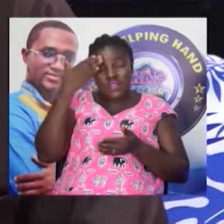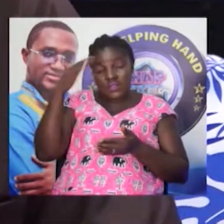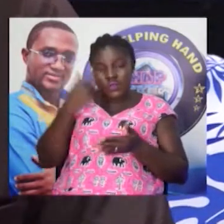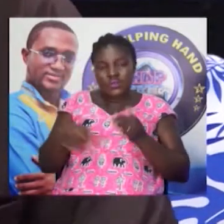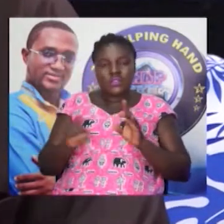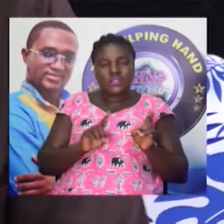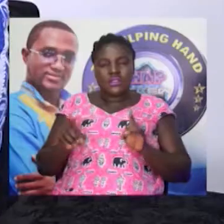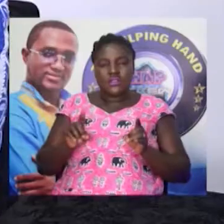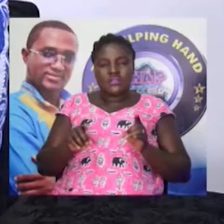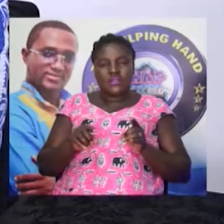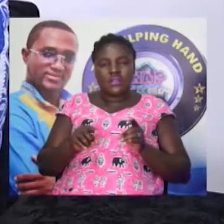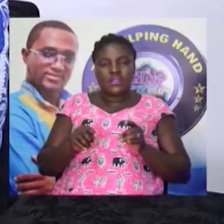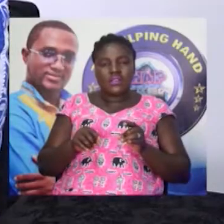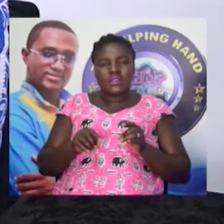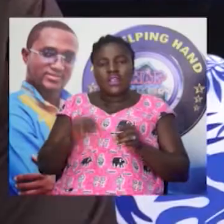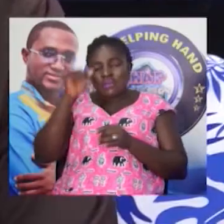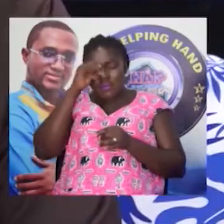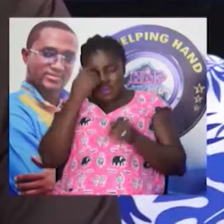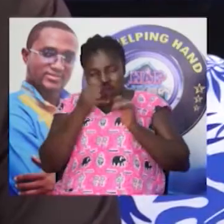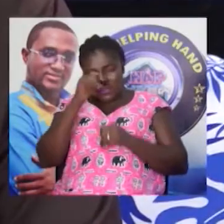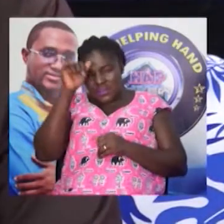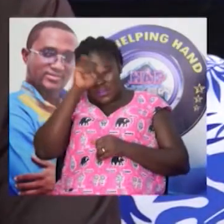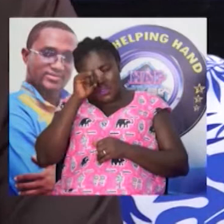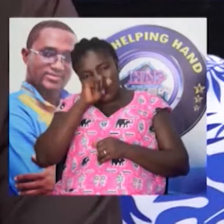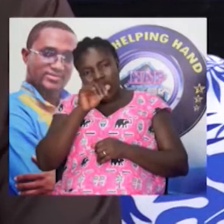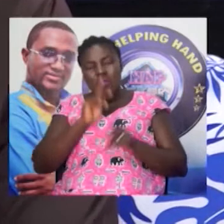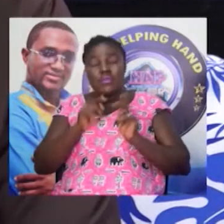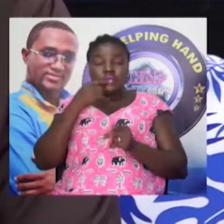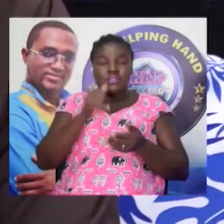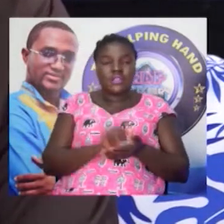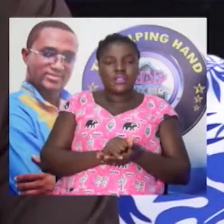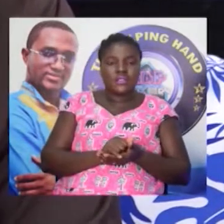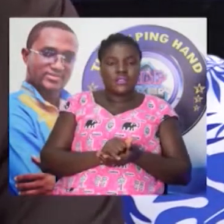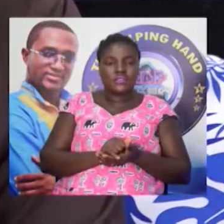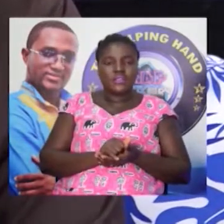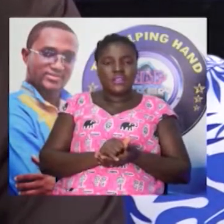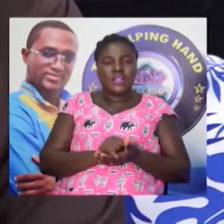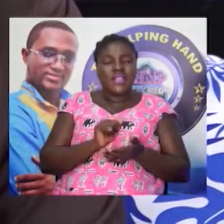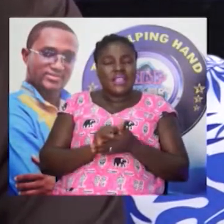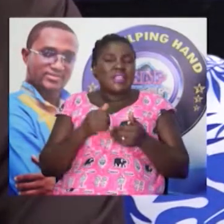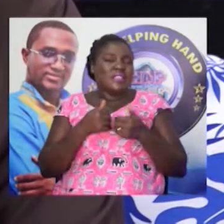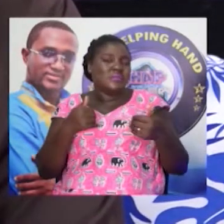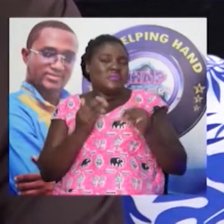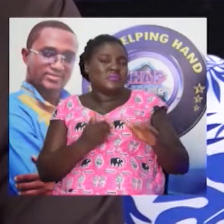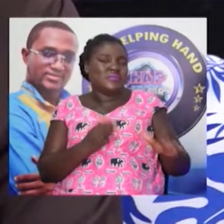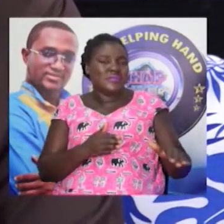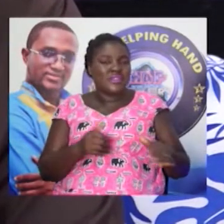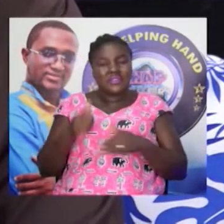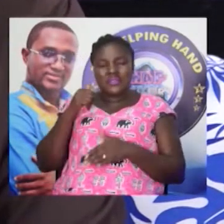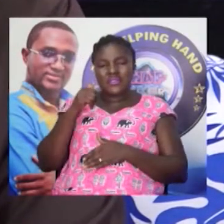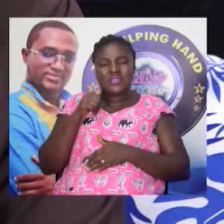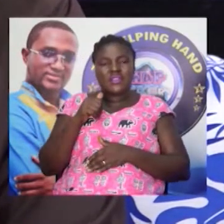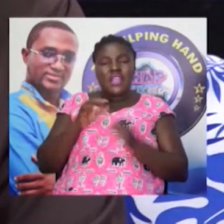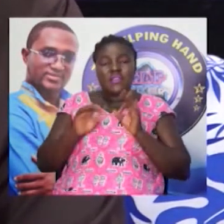people say certain things, do certain things. So that discrimination sometimes out of ignorance. Wow. If you are blessed to have the